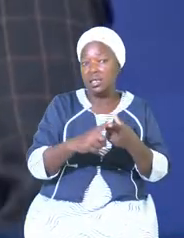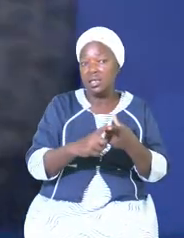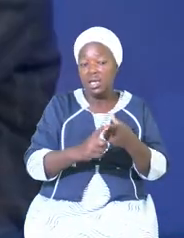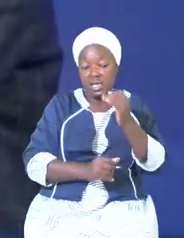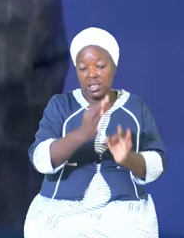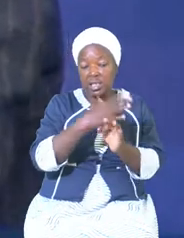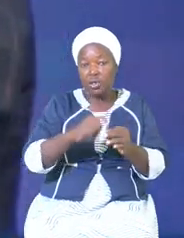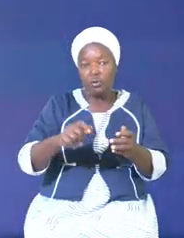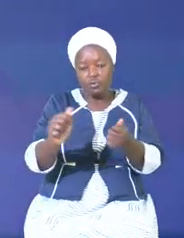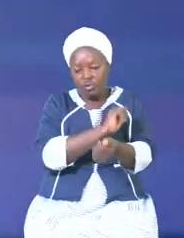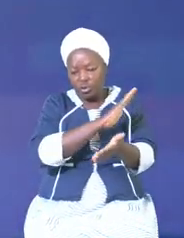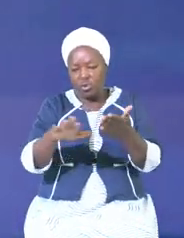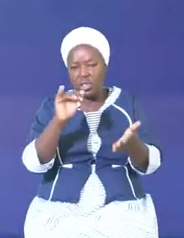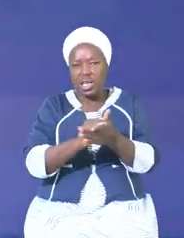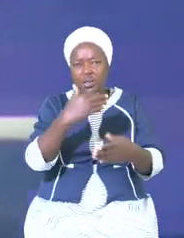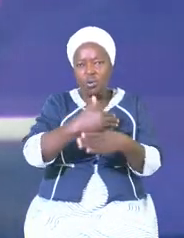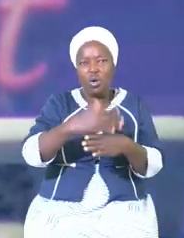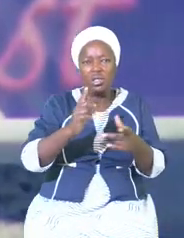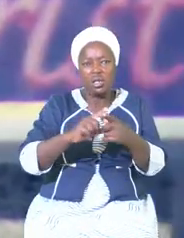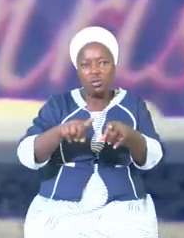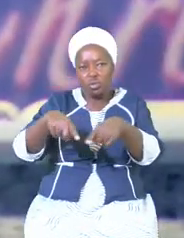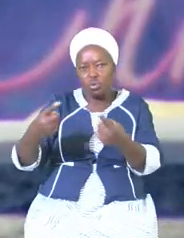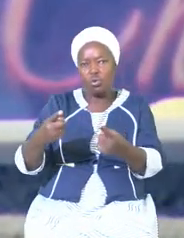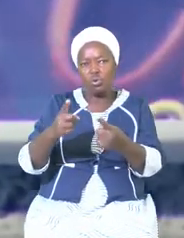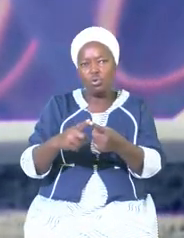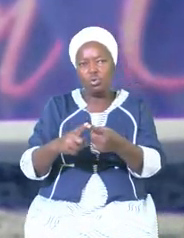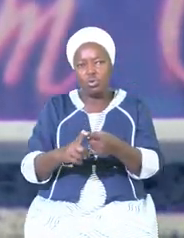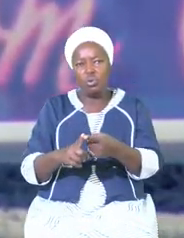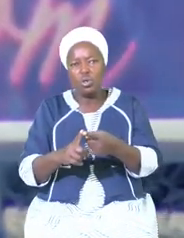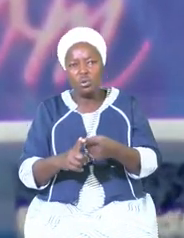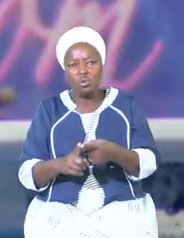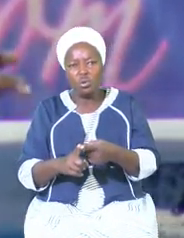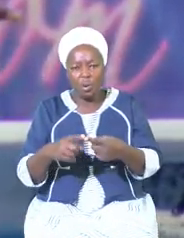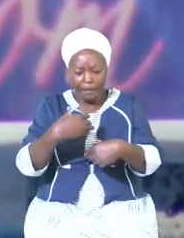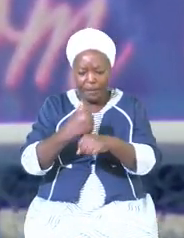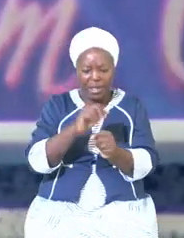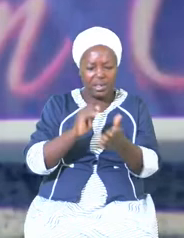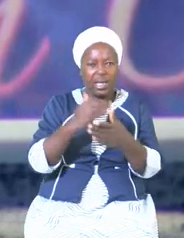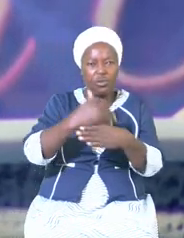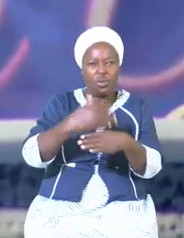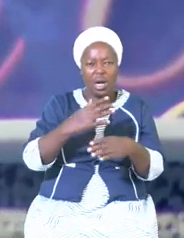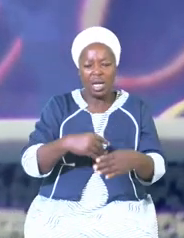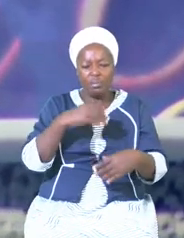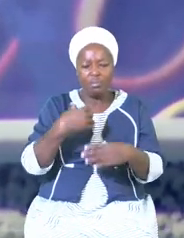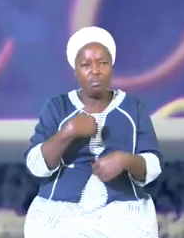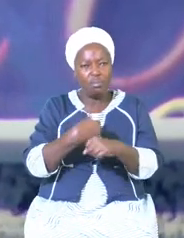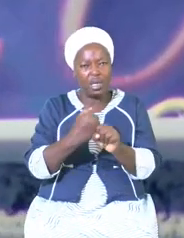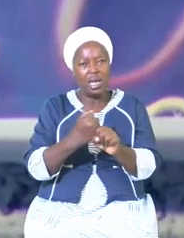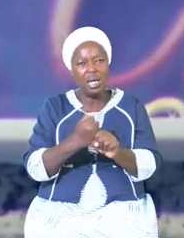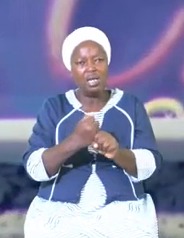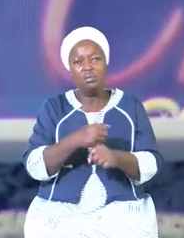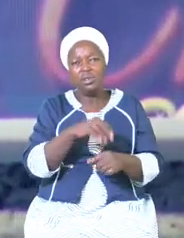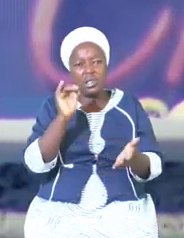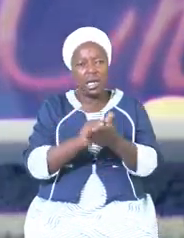the wall, you go to plaster that wall. You go to strengthen that wall. You go to shelter and